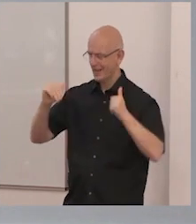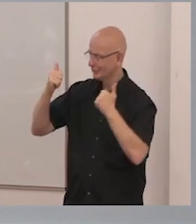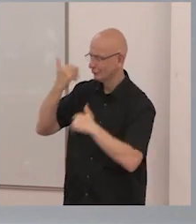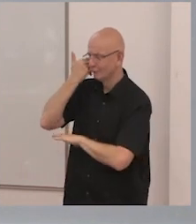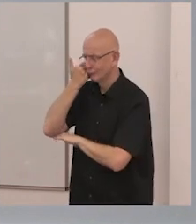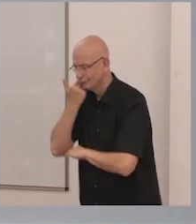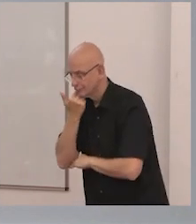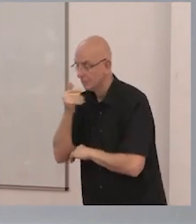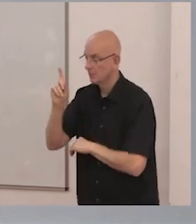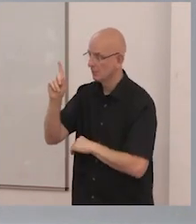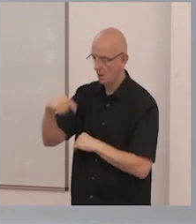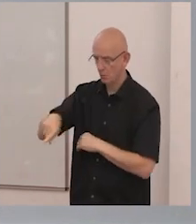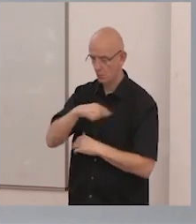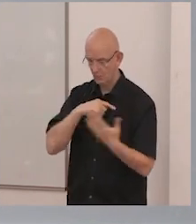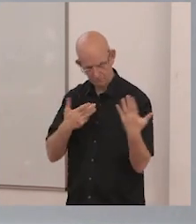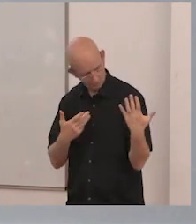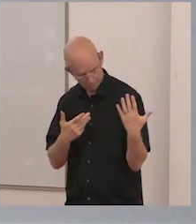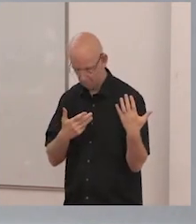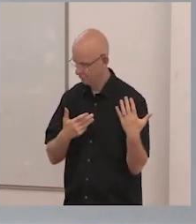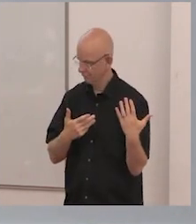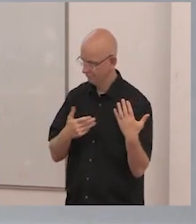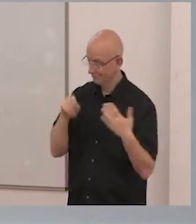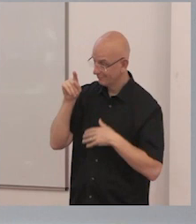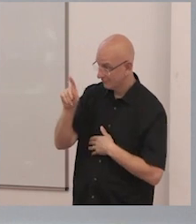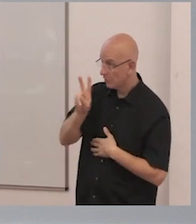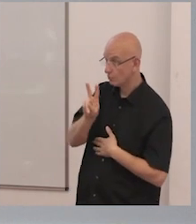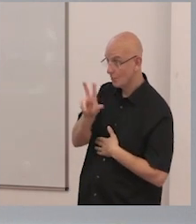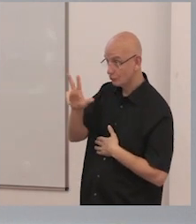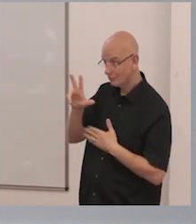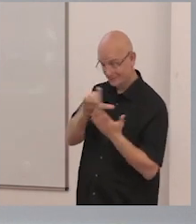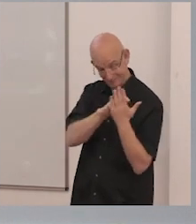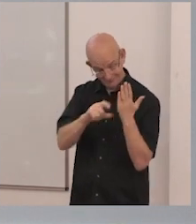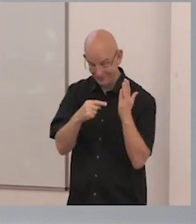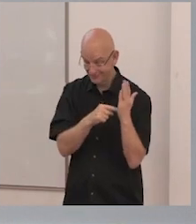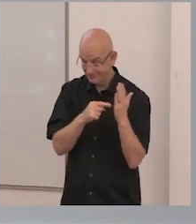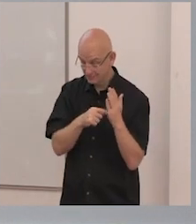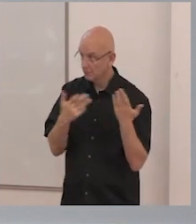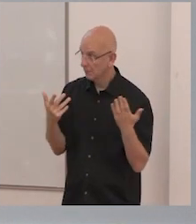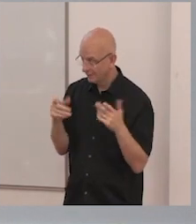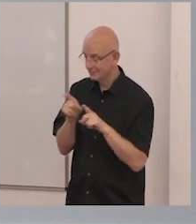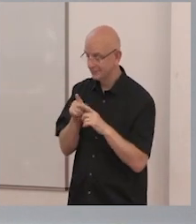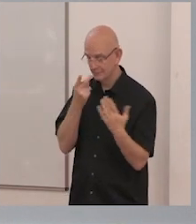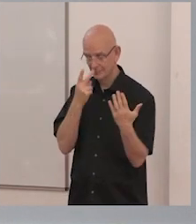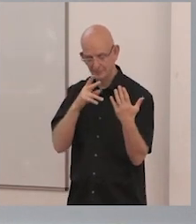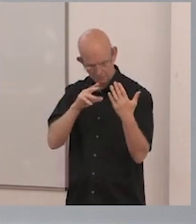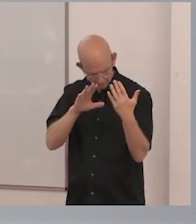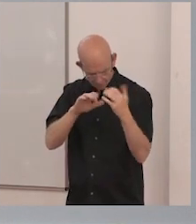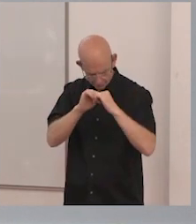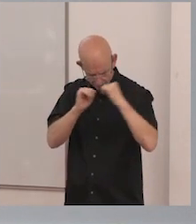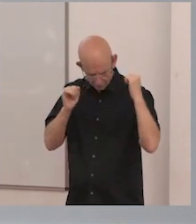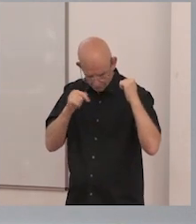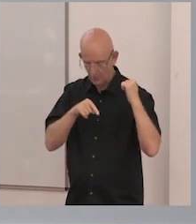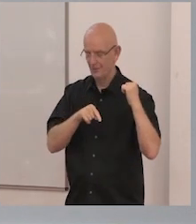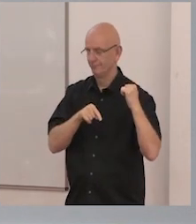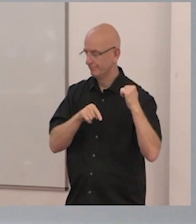And I want to highlight some of those critiques and limitations. So, for example, it argues or